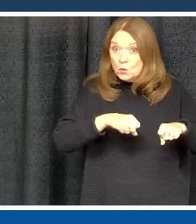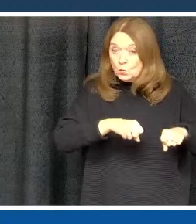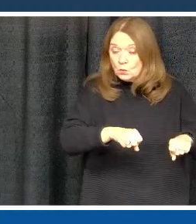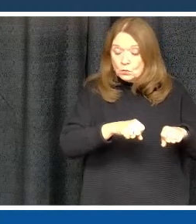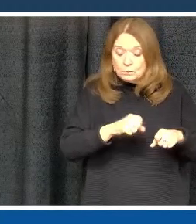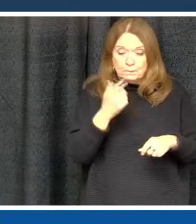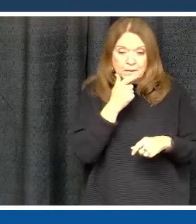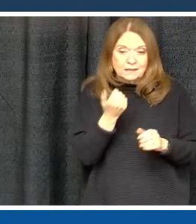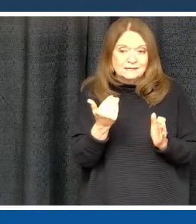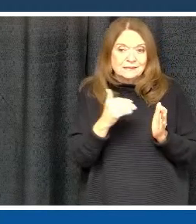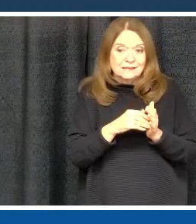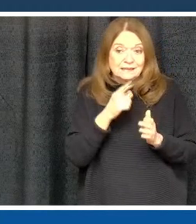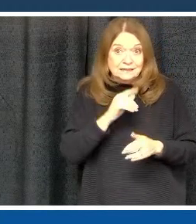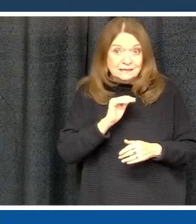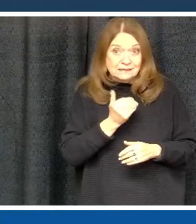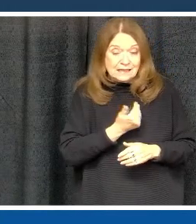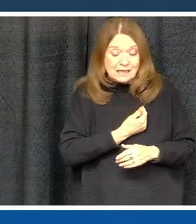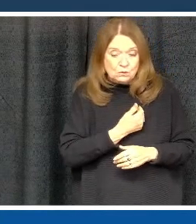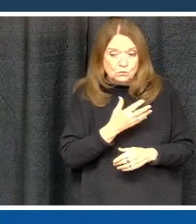because again, it's ours.